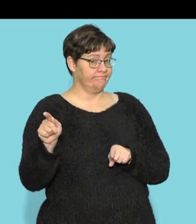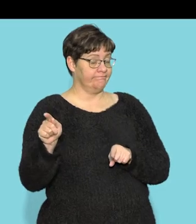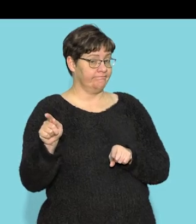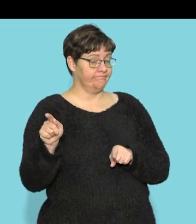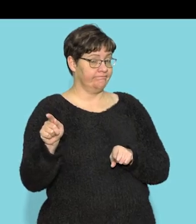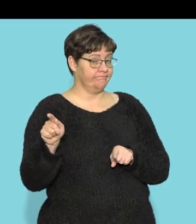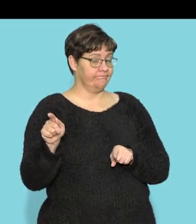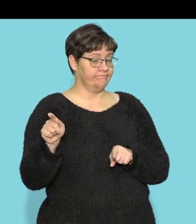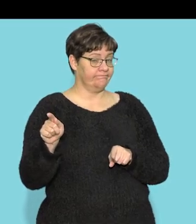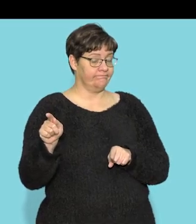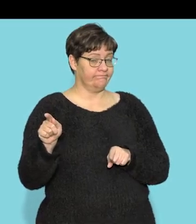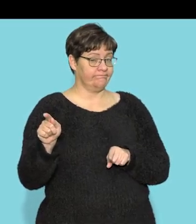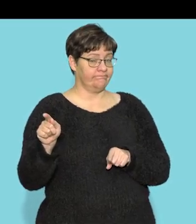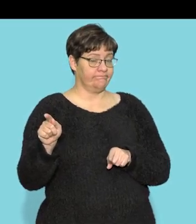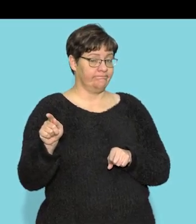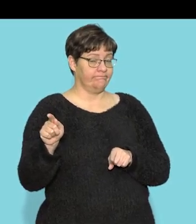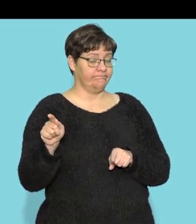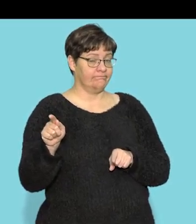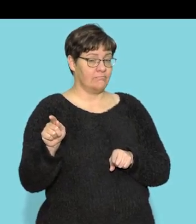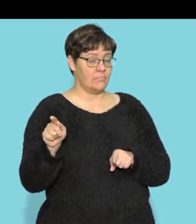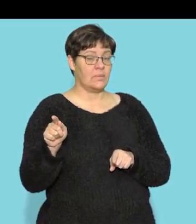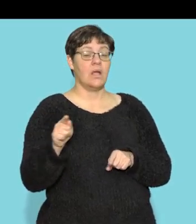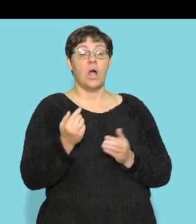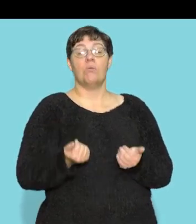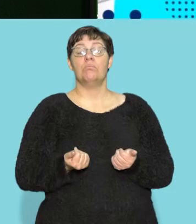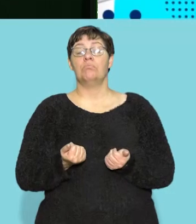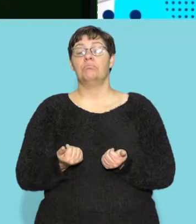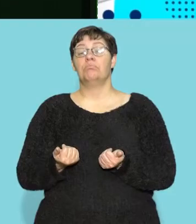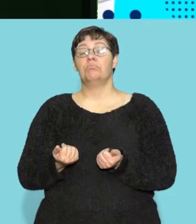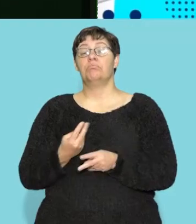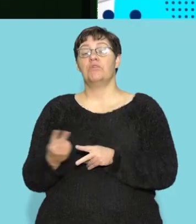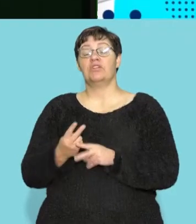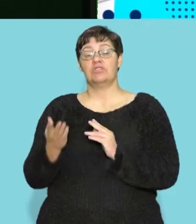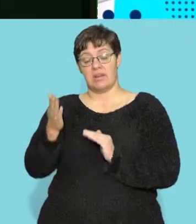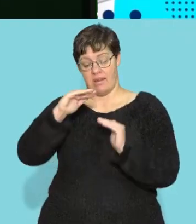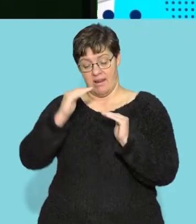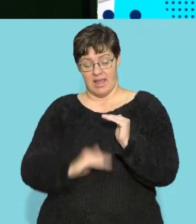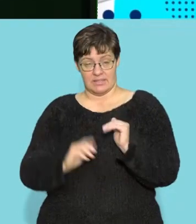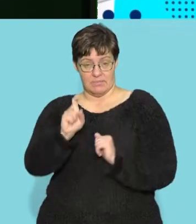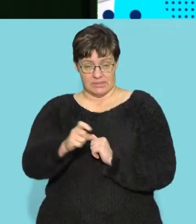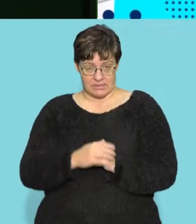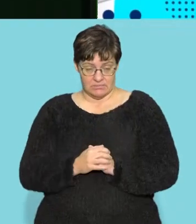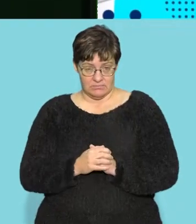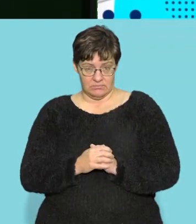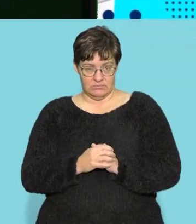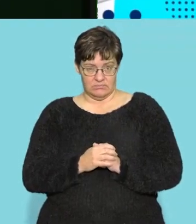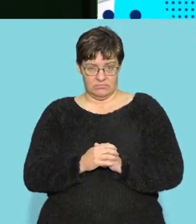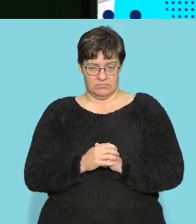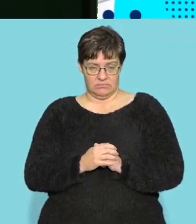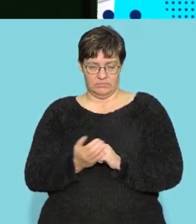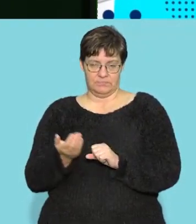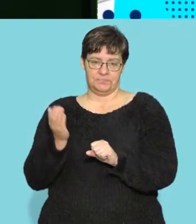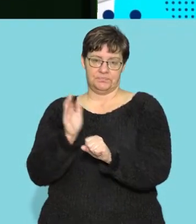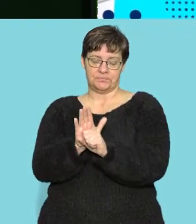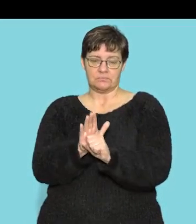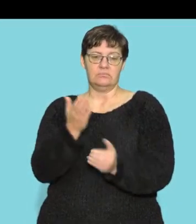here, clearly you can see that your provision must be decreased, right? Let's look at the impact on the